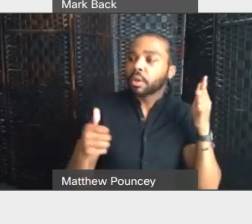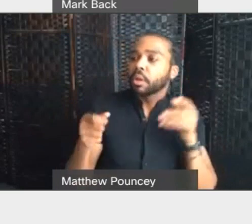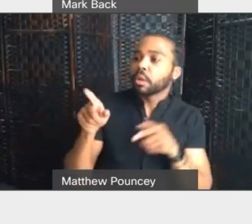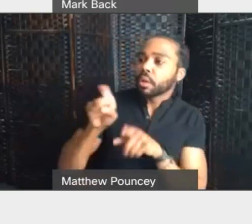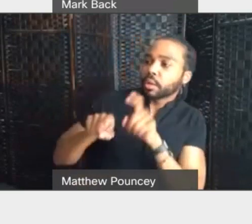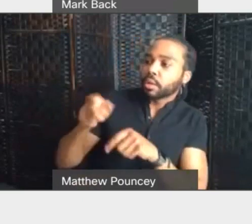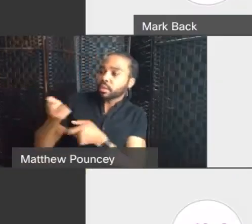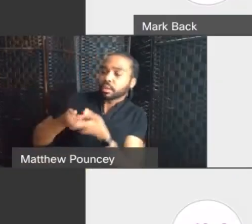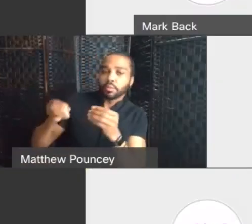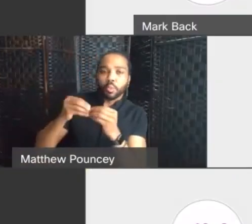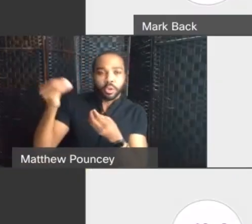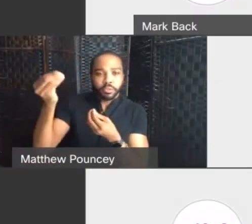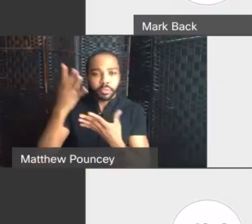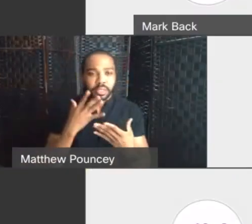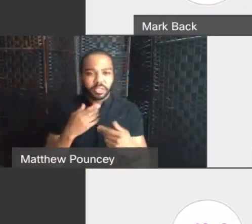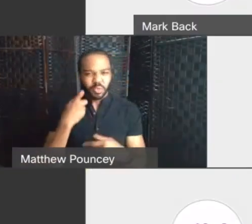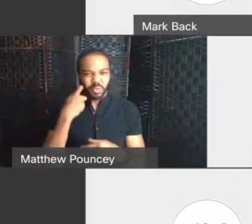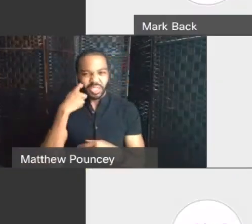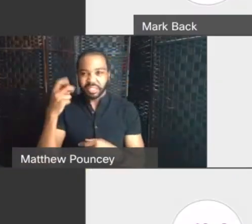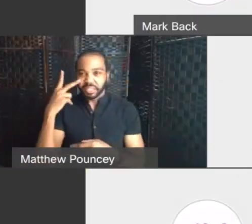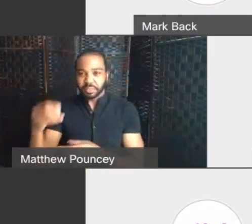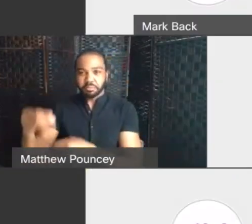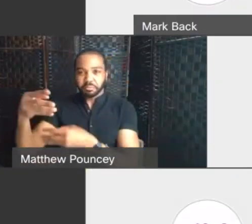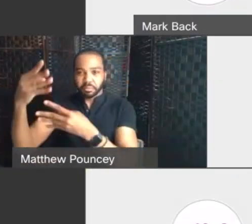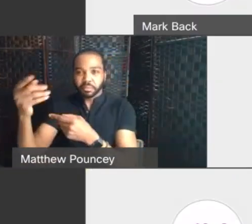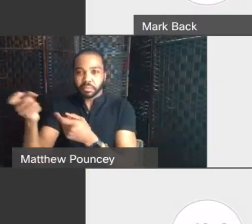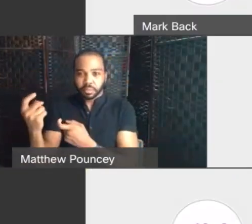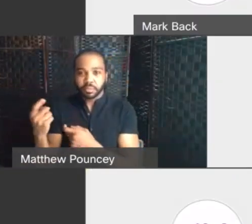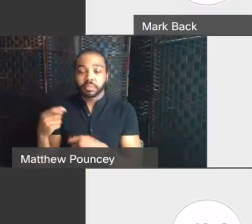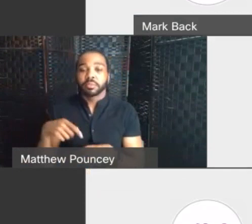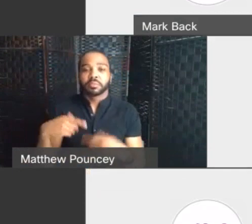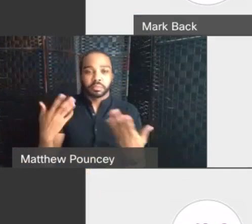questions that were just asked here, which is, if